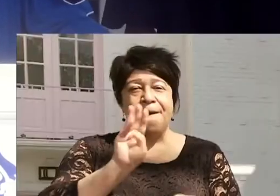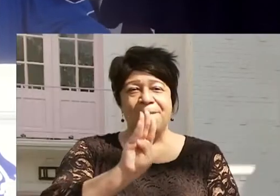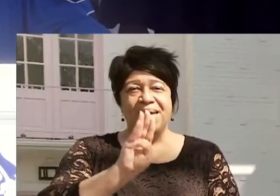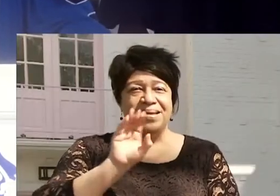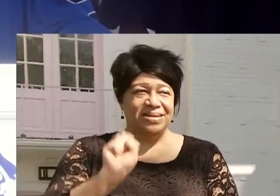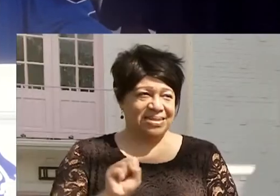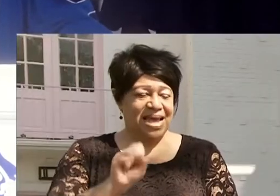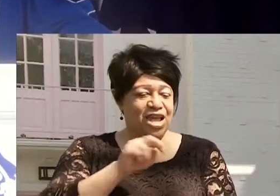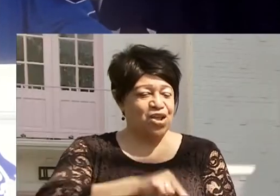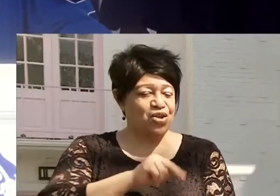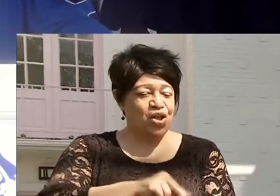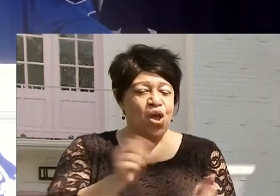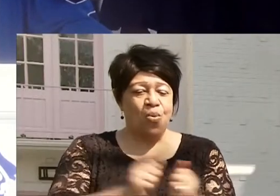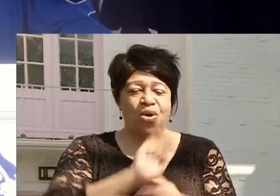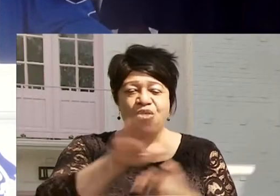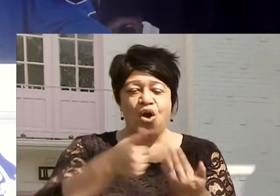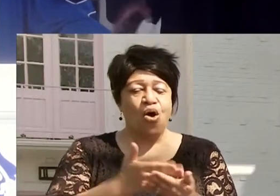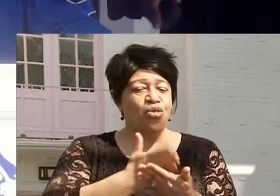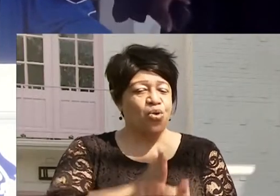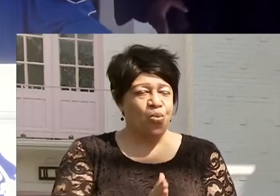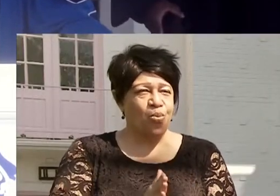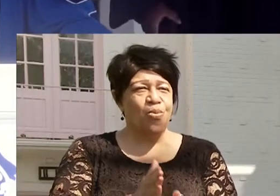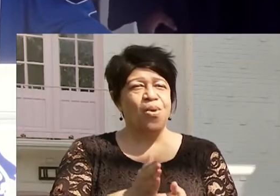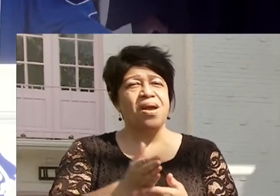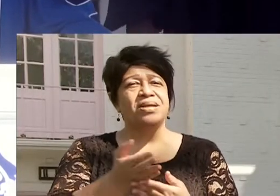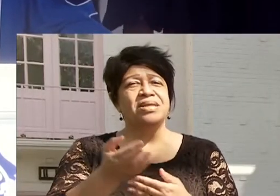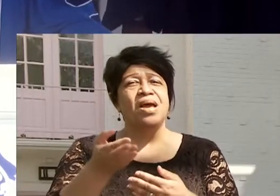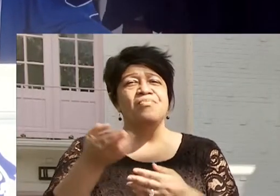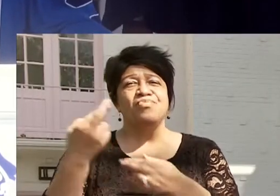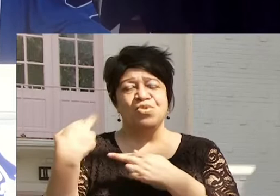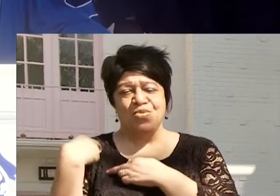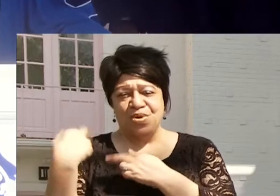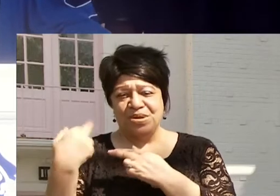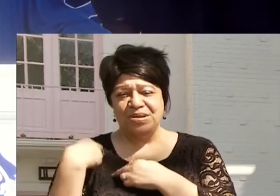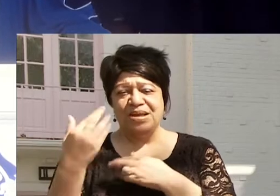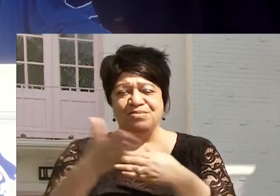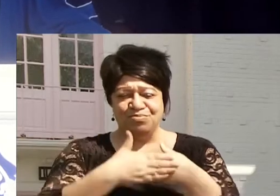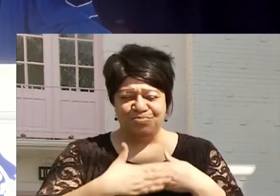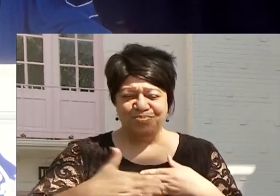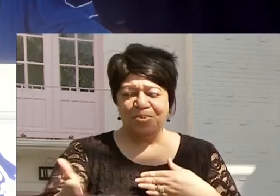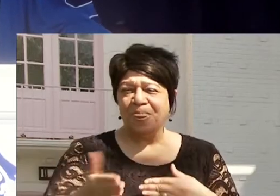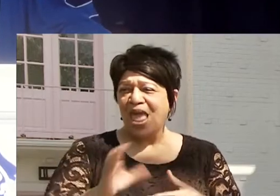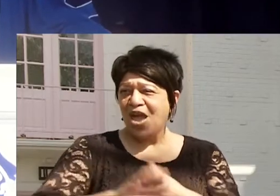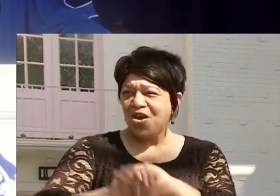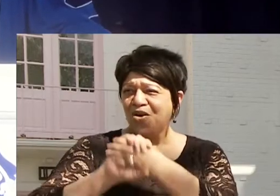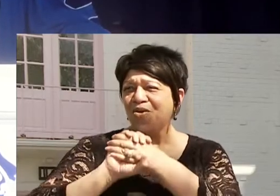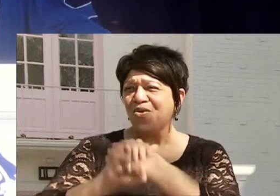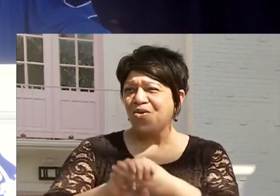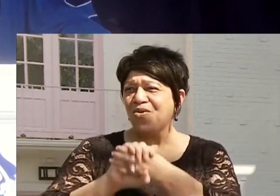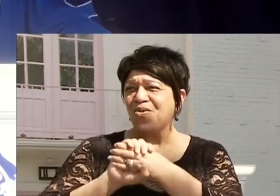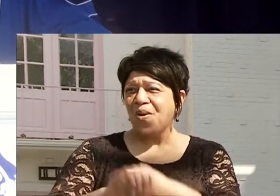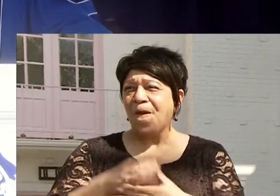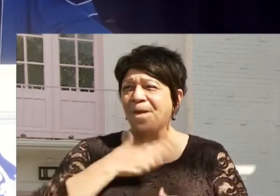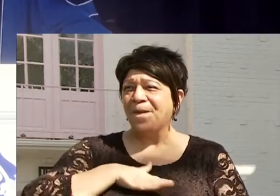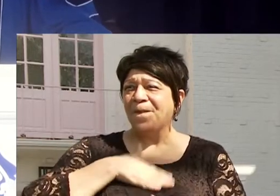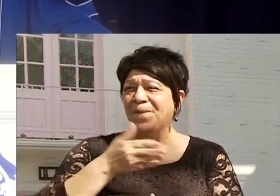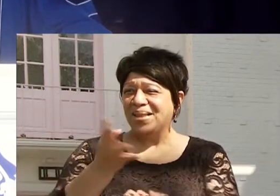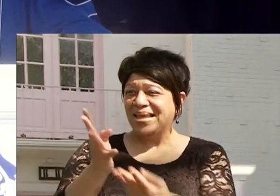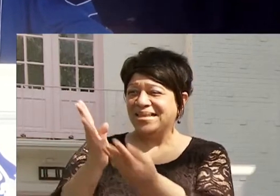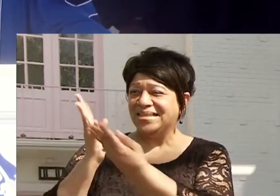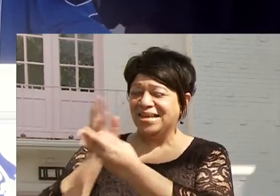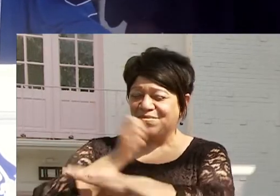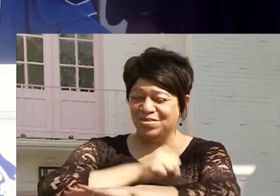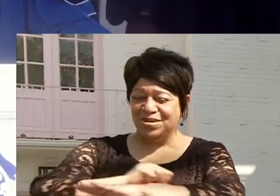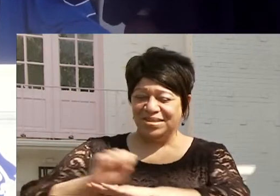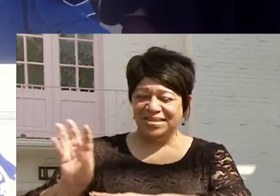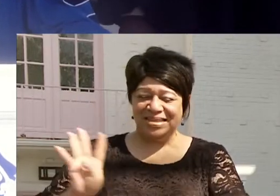in Nursing with all the rights, privileges, and responsibilities appertaining thereunto. Congratulations. Please approach the stage